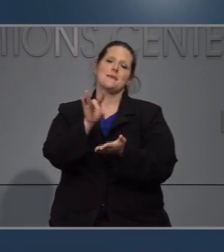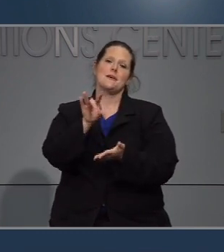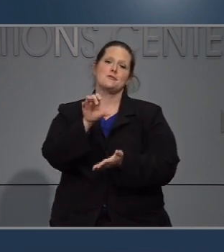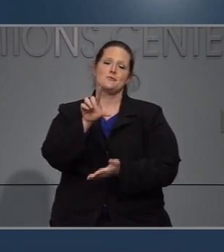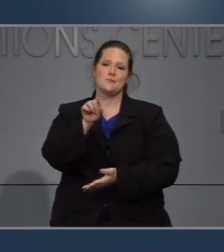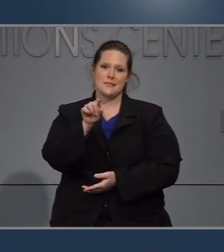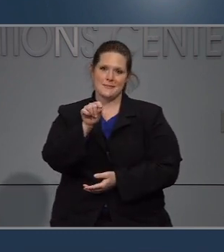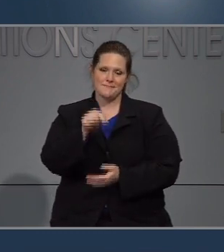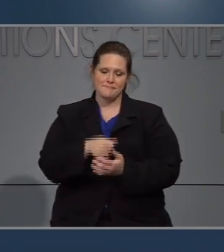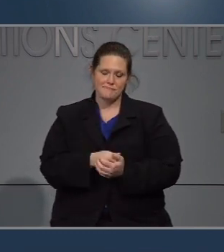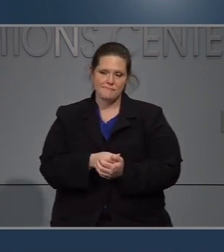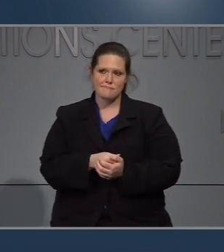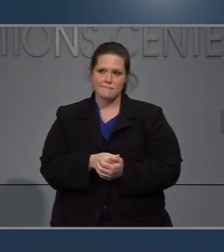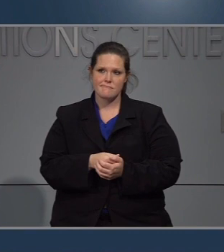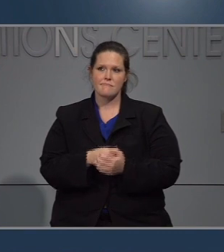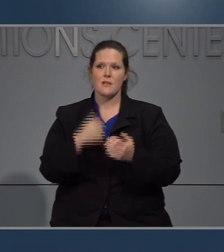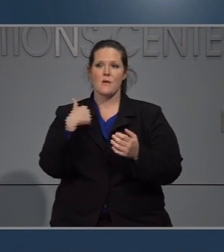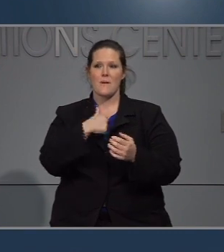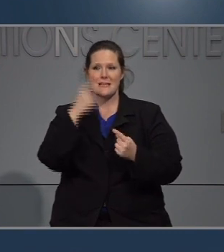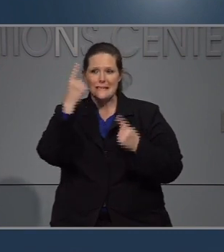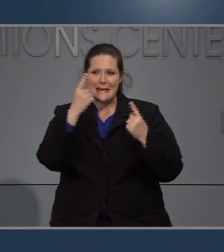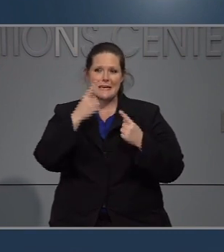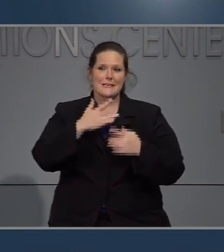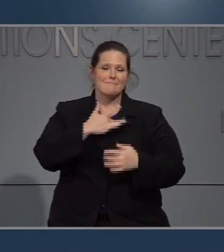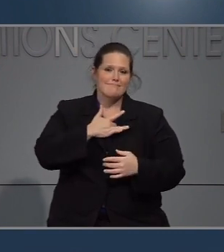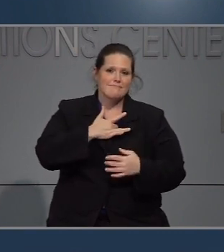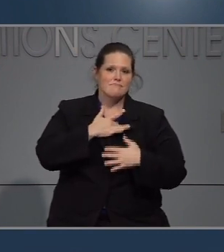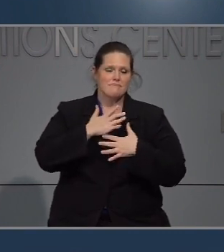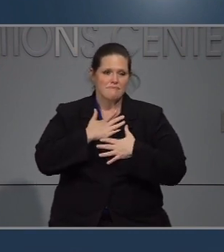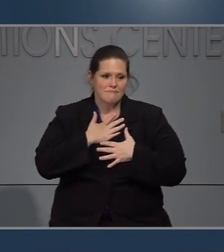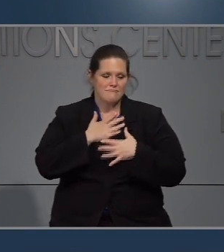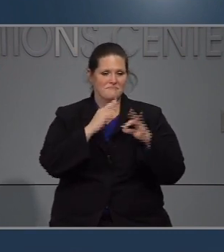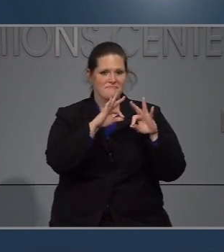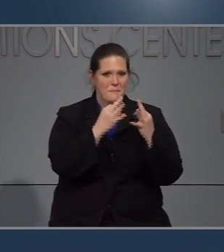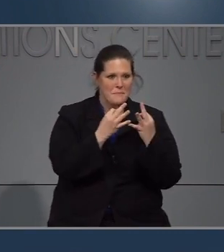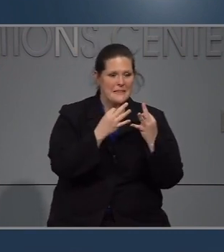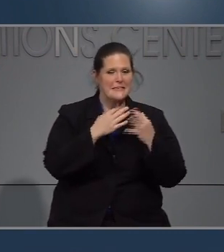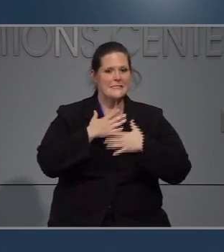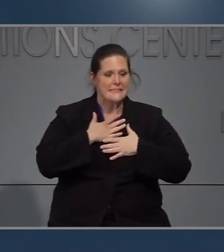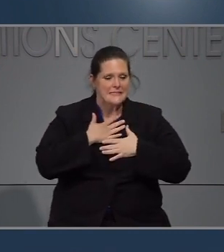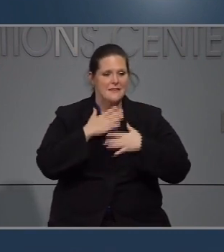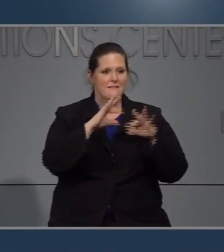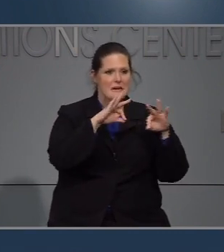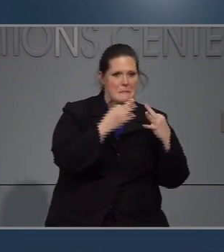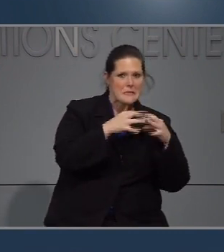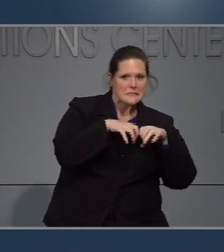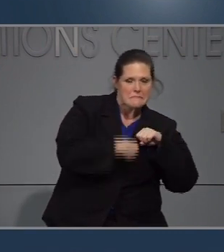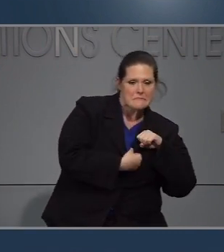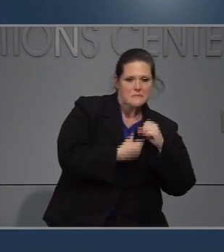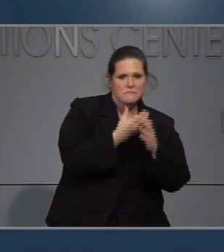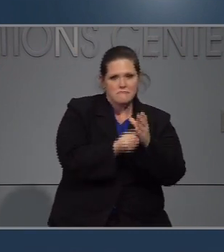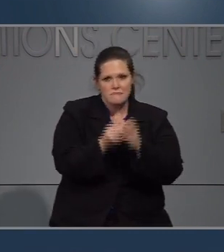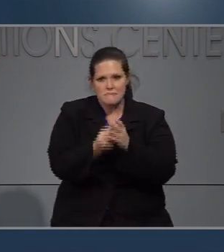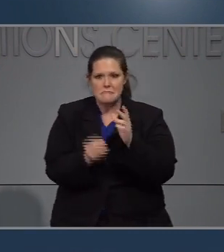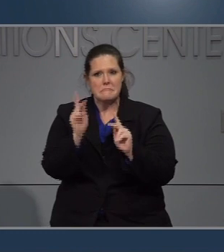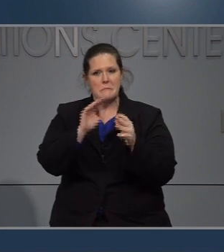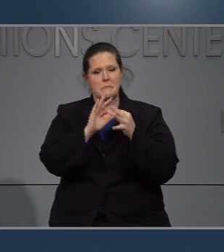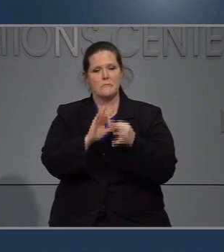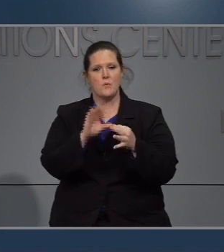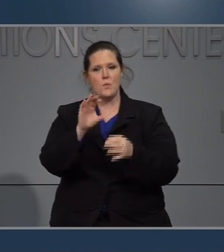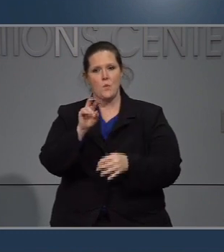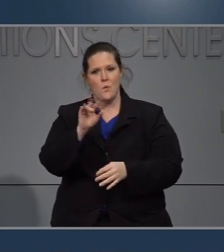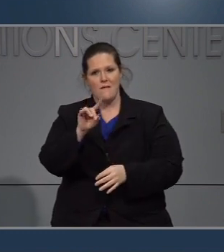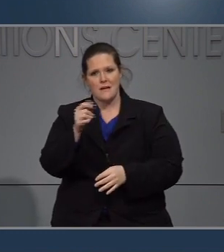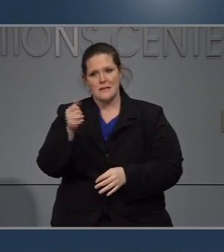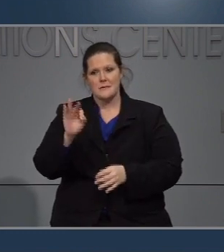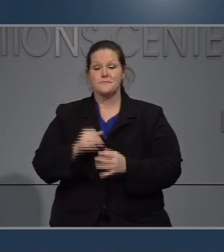everyone battling this virus, recovering from it, or mourning a loved one. Today, Dr. Mandy Cohen, our Secretary